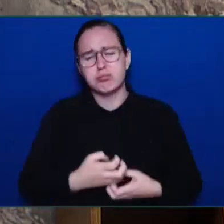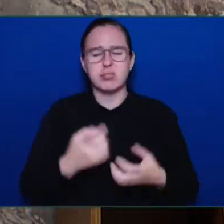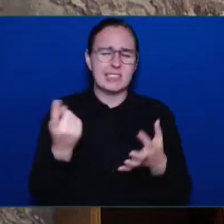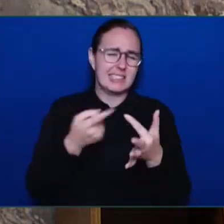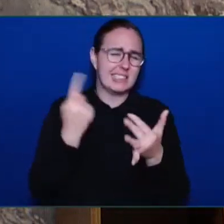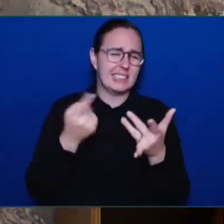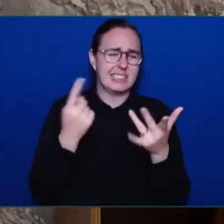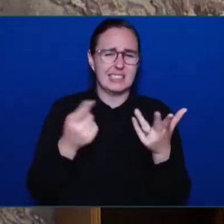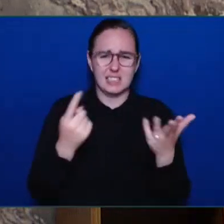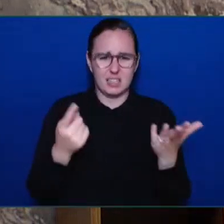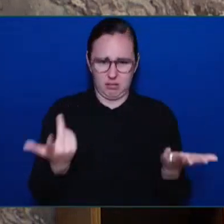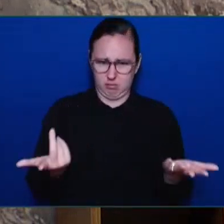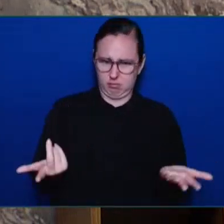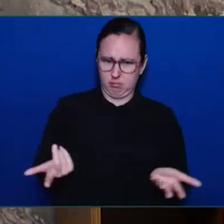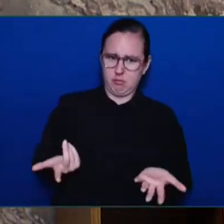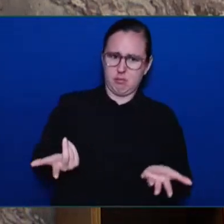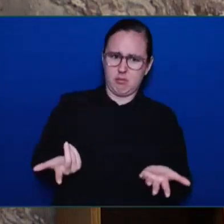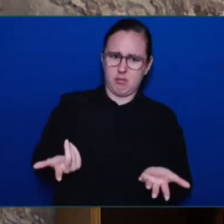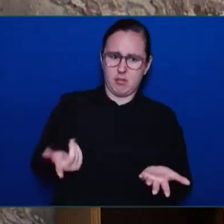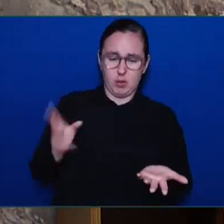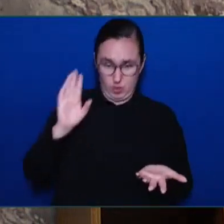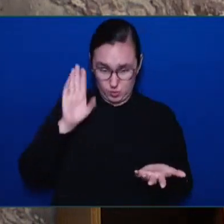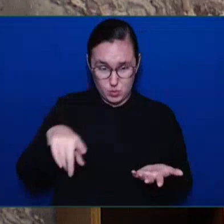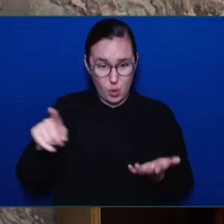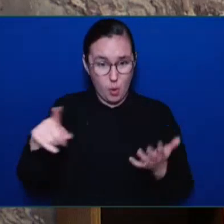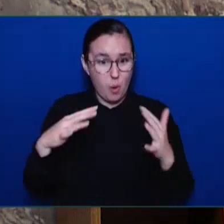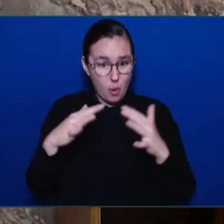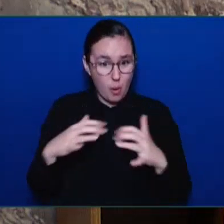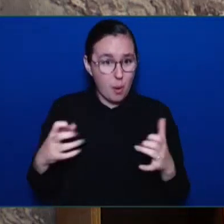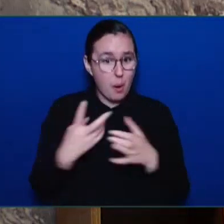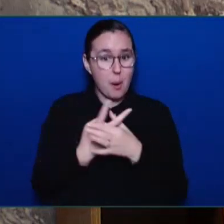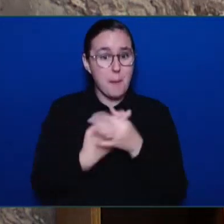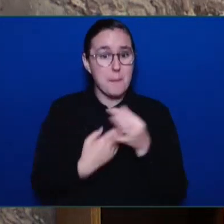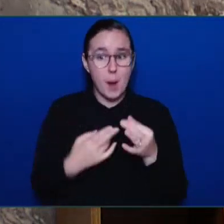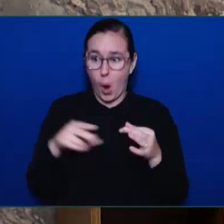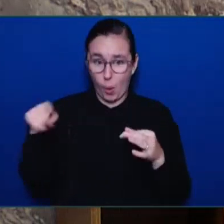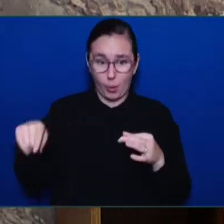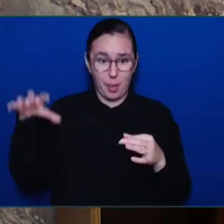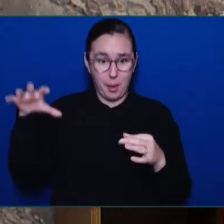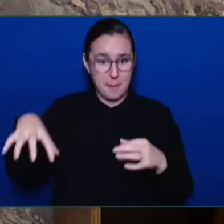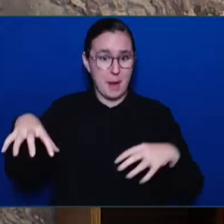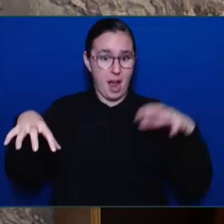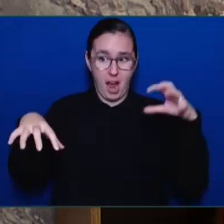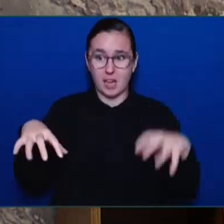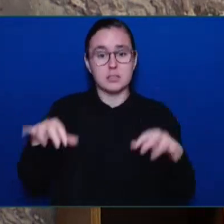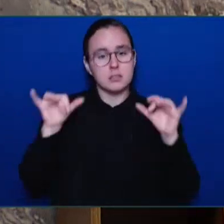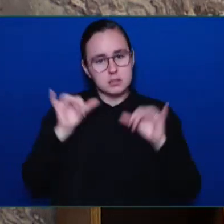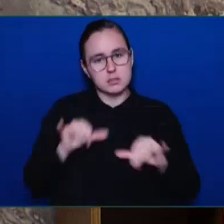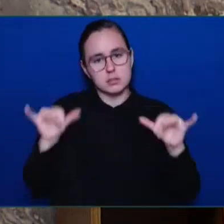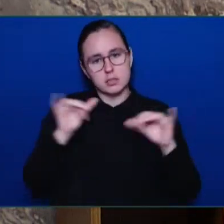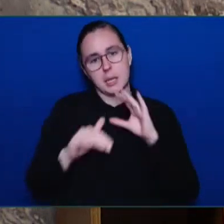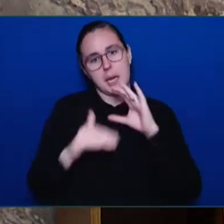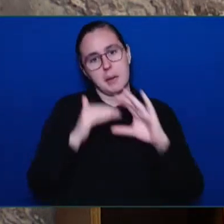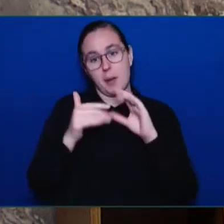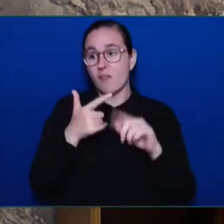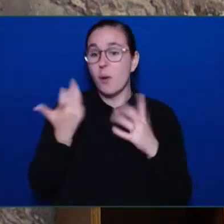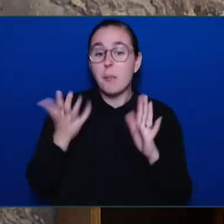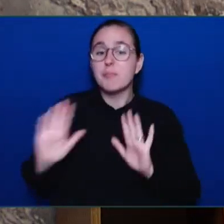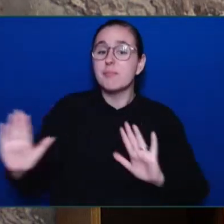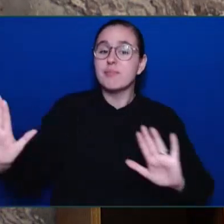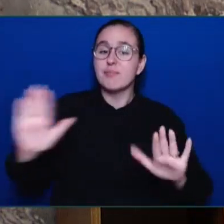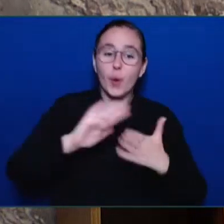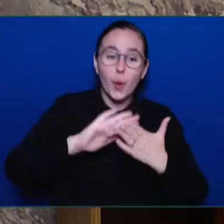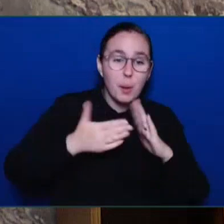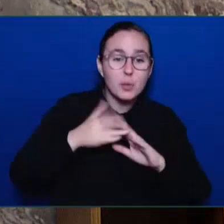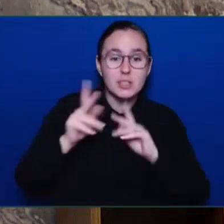getting in the opposition from these small businesses. Not a single penny in the NDP's budget to help small businesses with this social disorder which